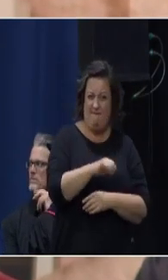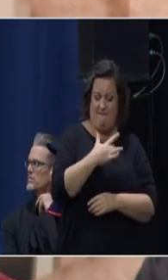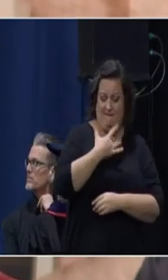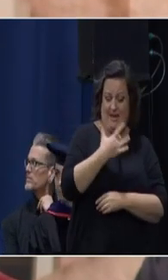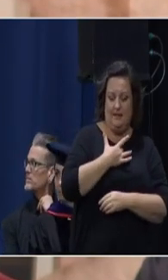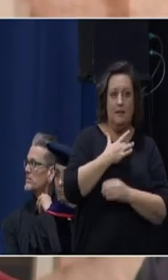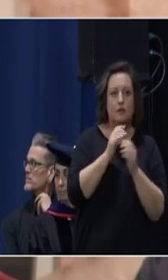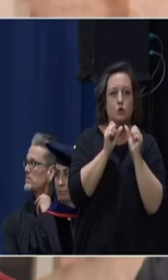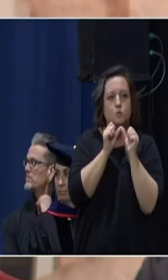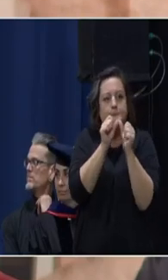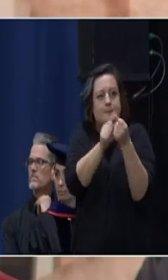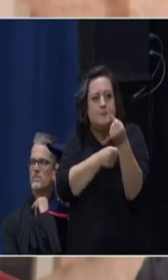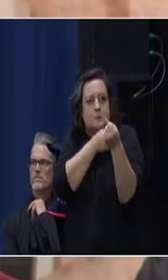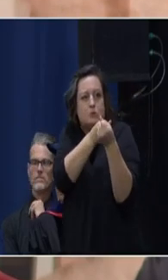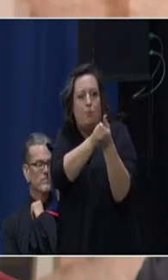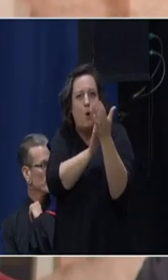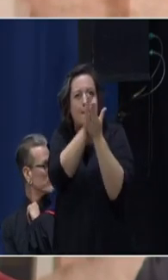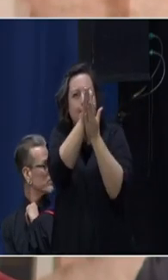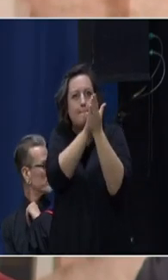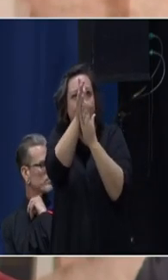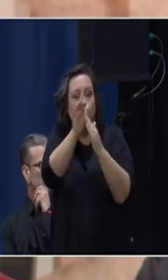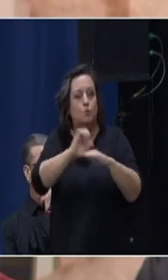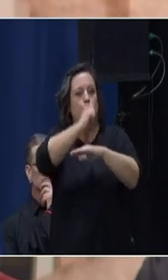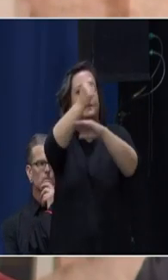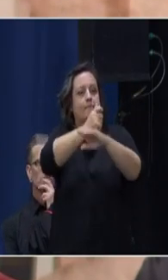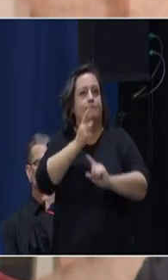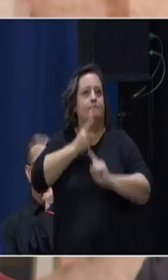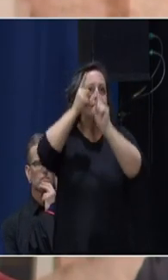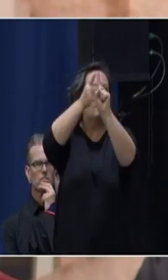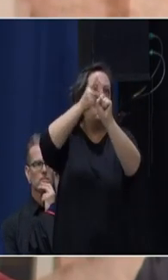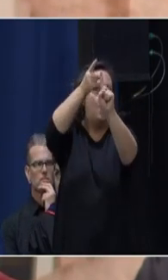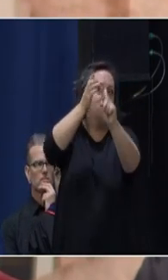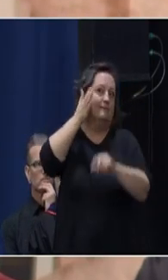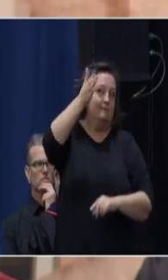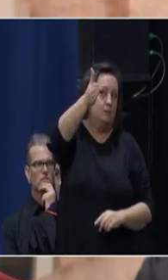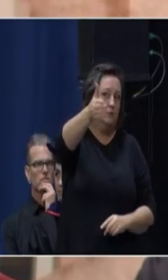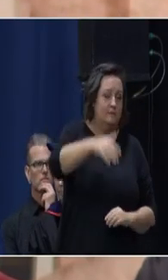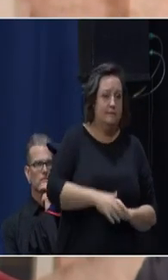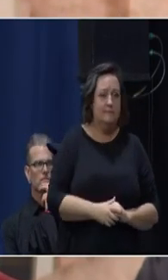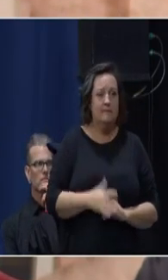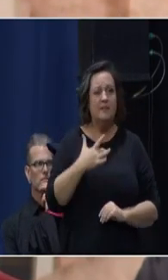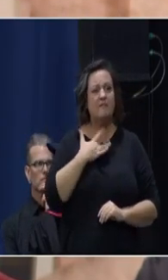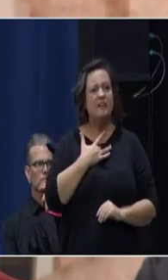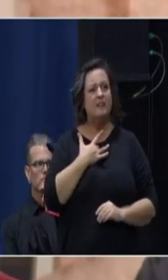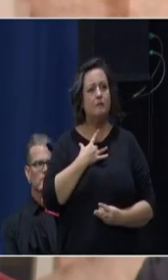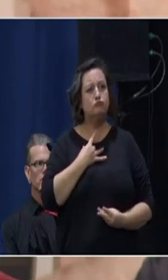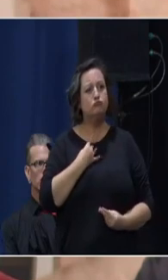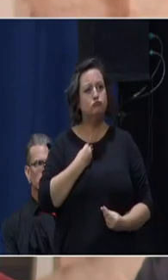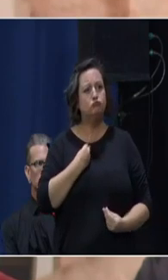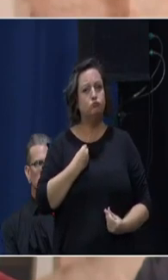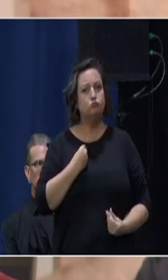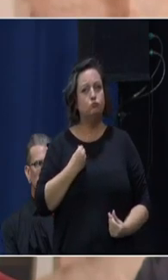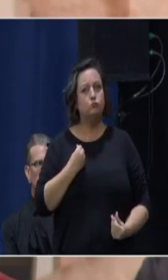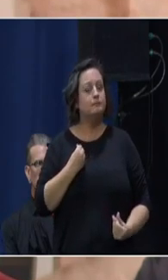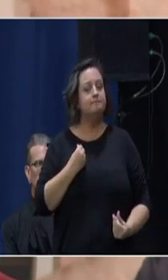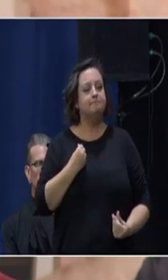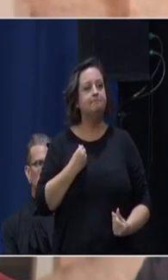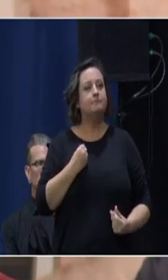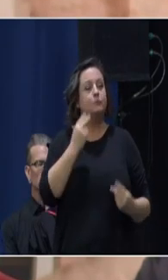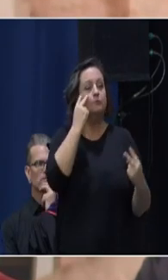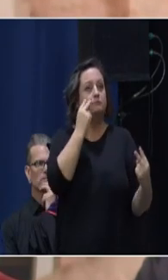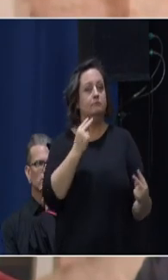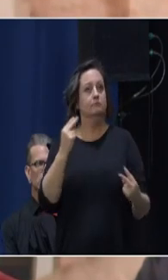fuel your drive toward your next goal in life. And if the feeling starts to fade, I want you to look back on your